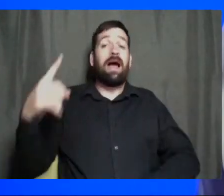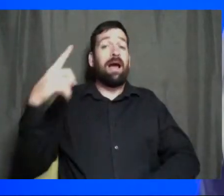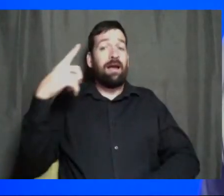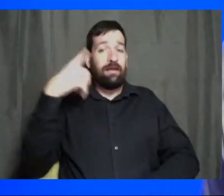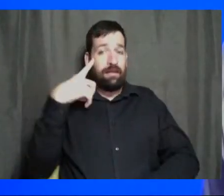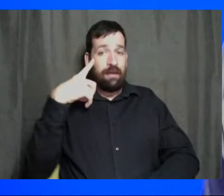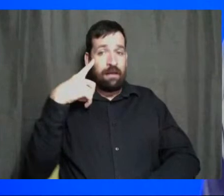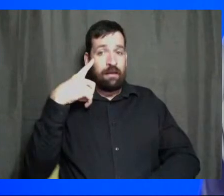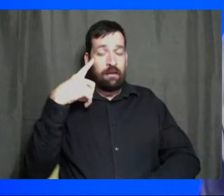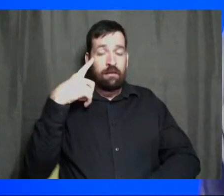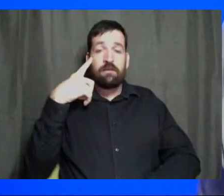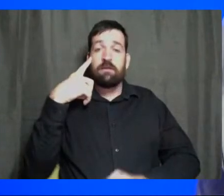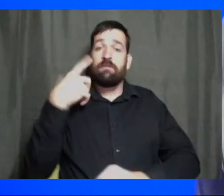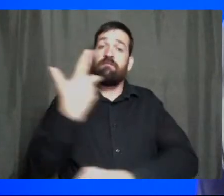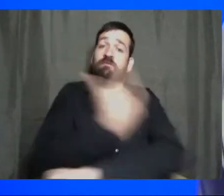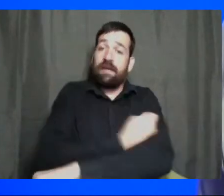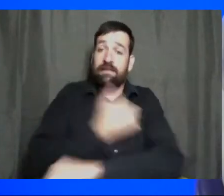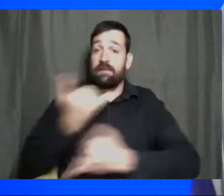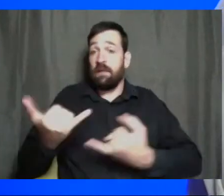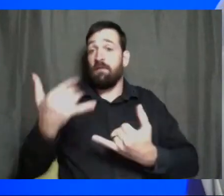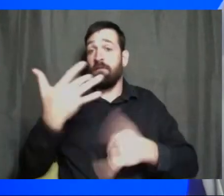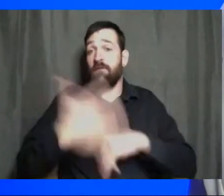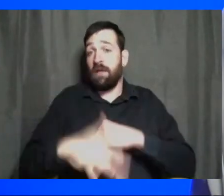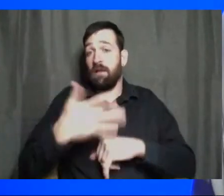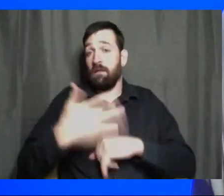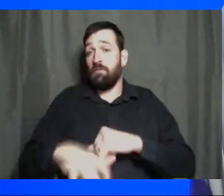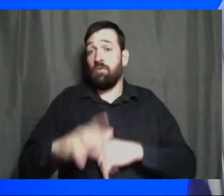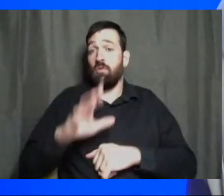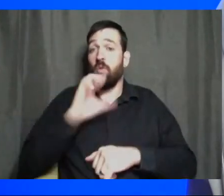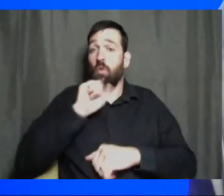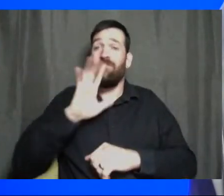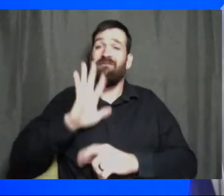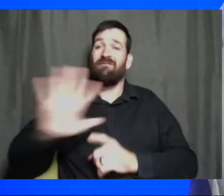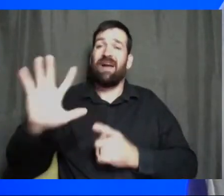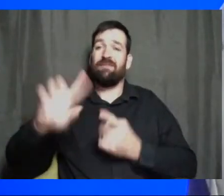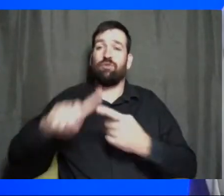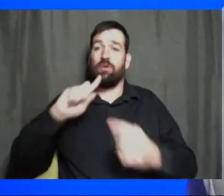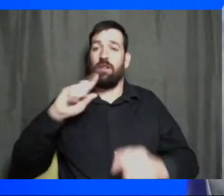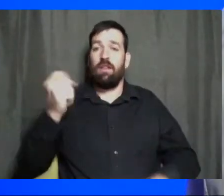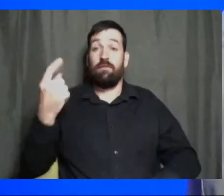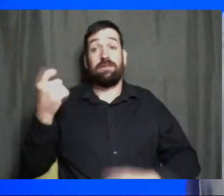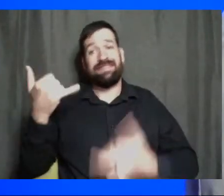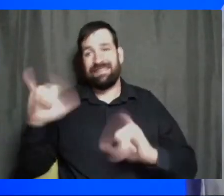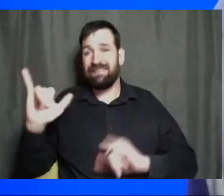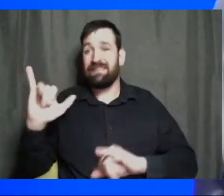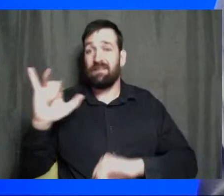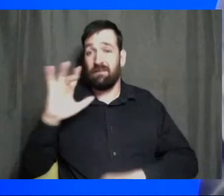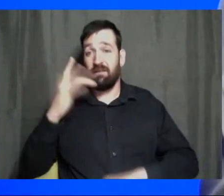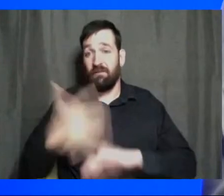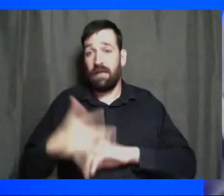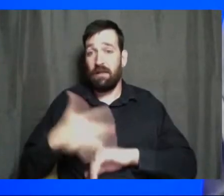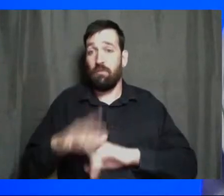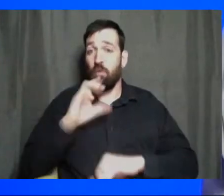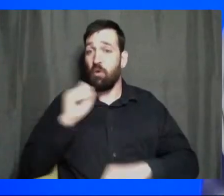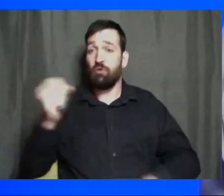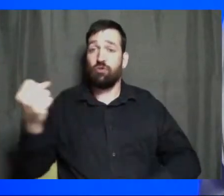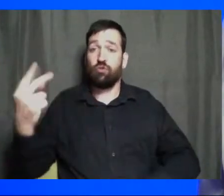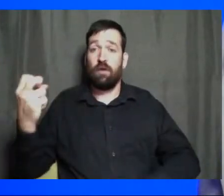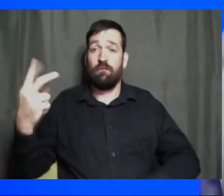vaccines available now to children 5 to 11, and of course still available 12 and older through